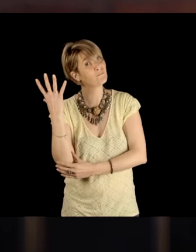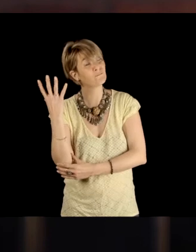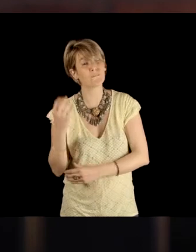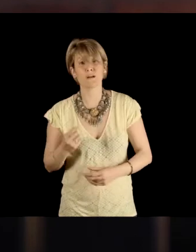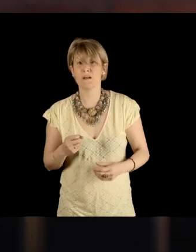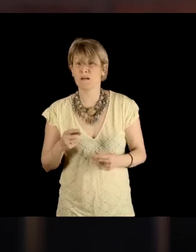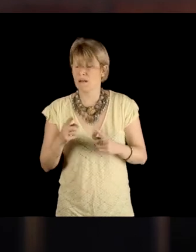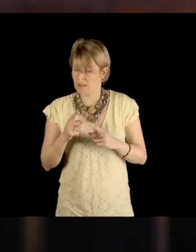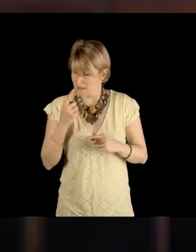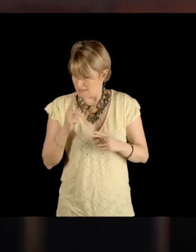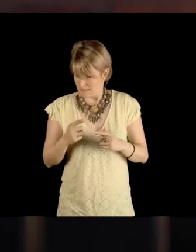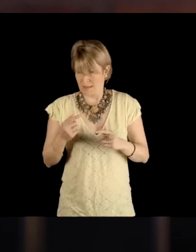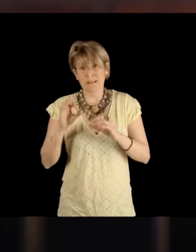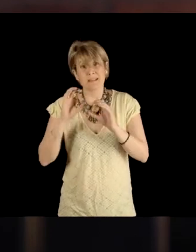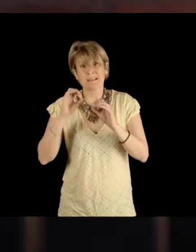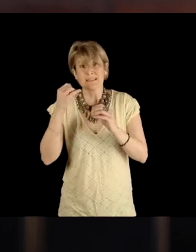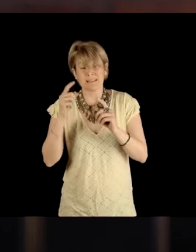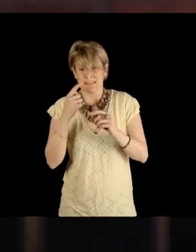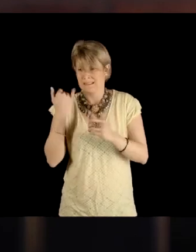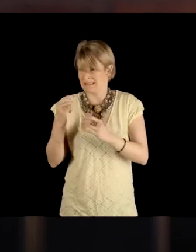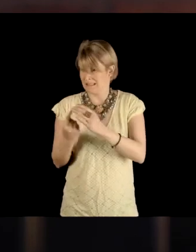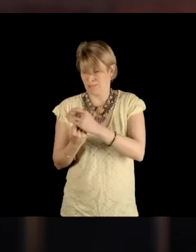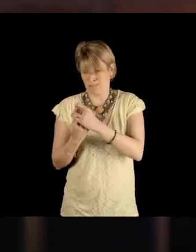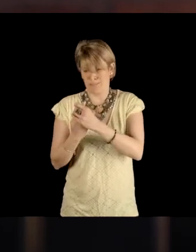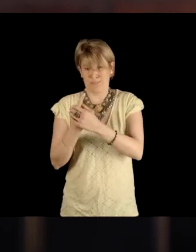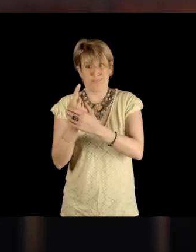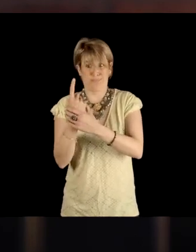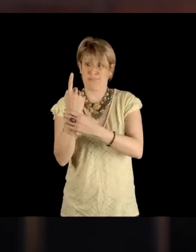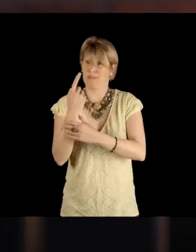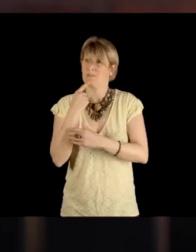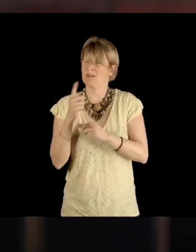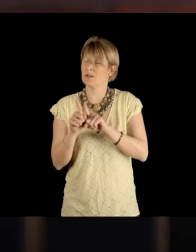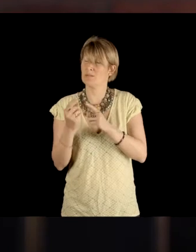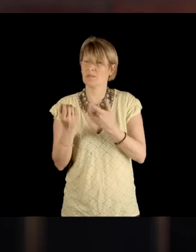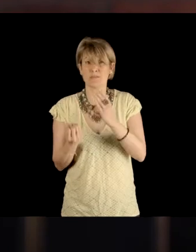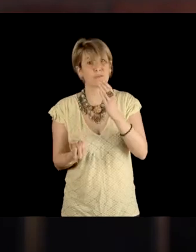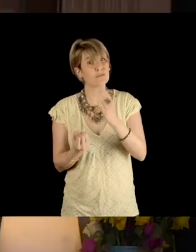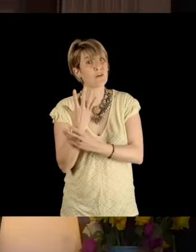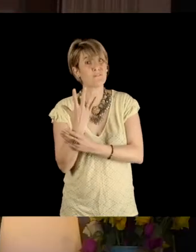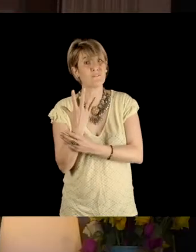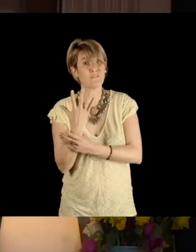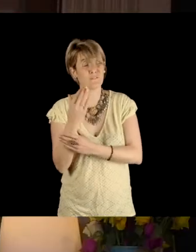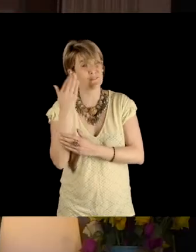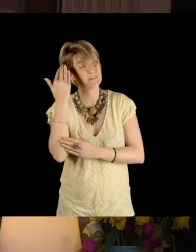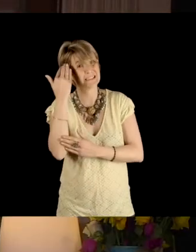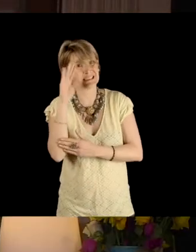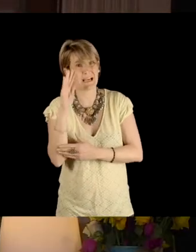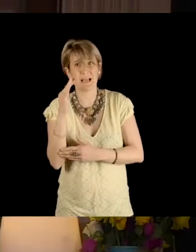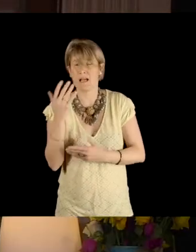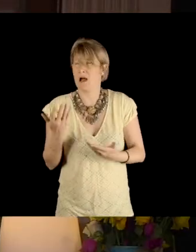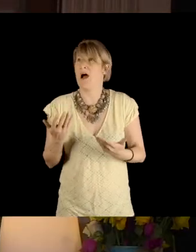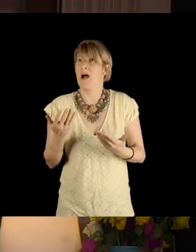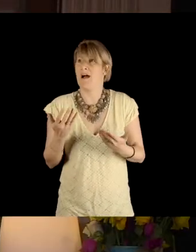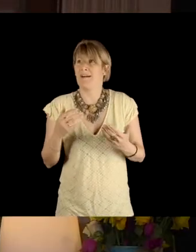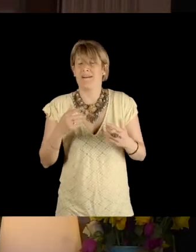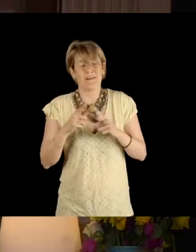I would not recommend this cleaning process to be done more than 30 minutes at a time. So,